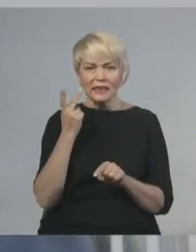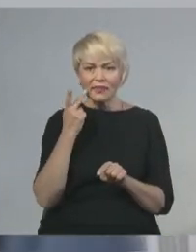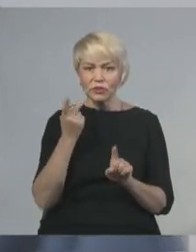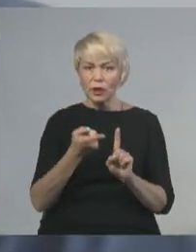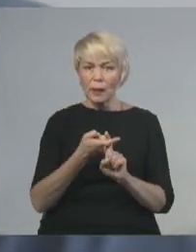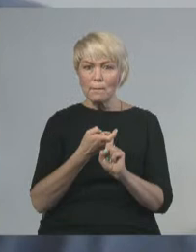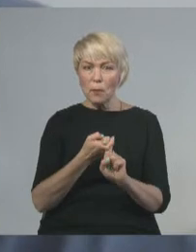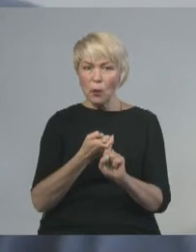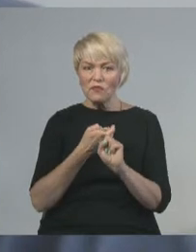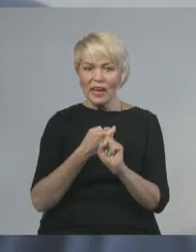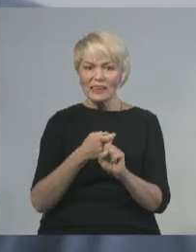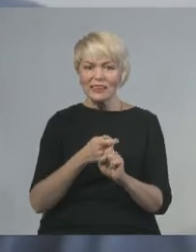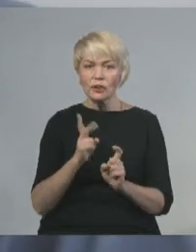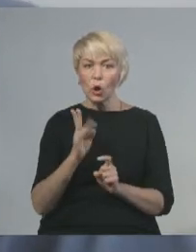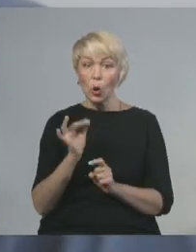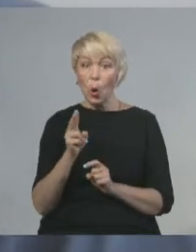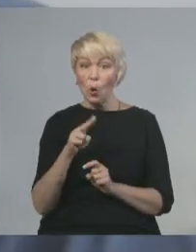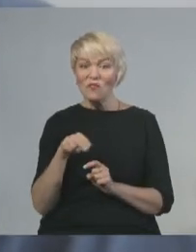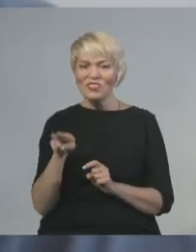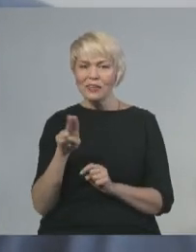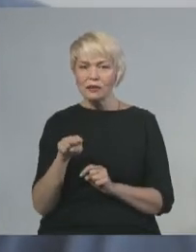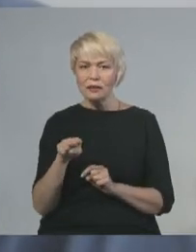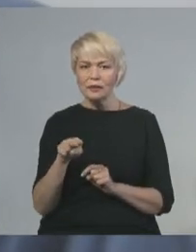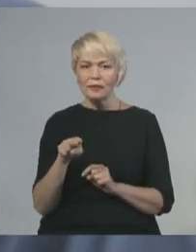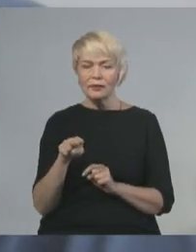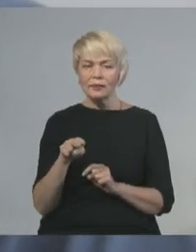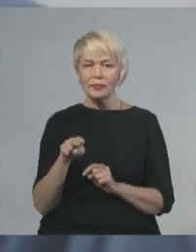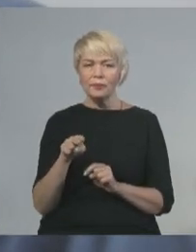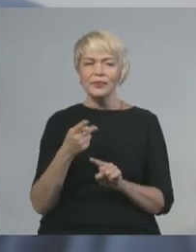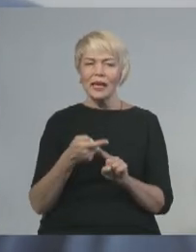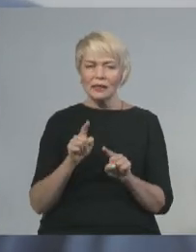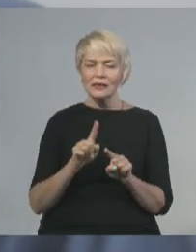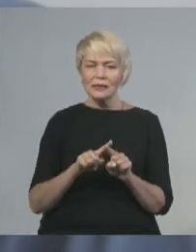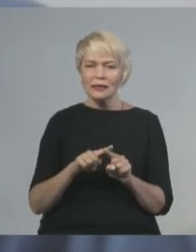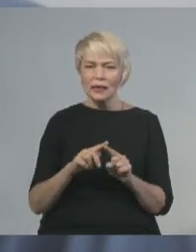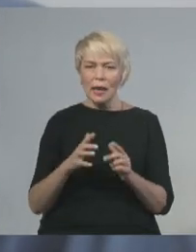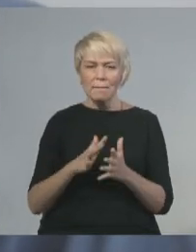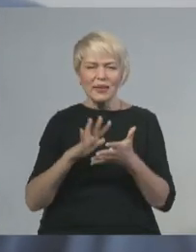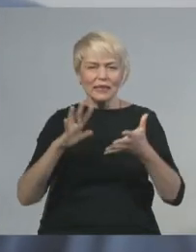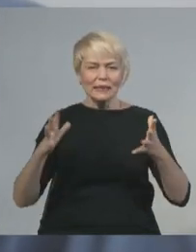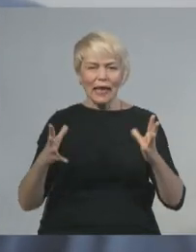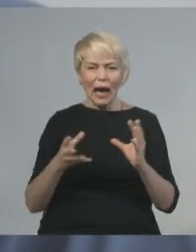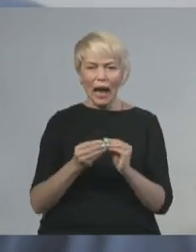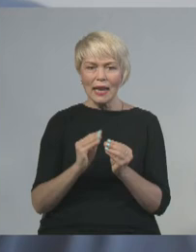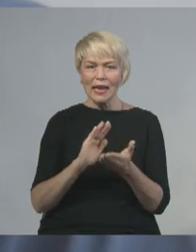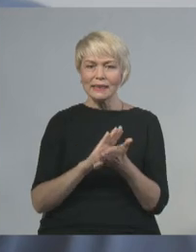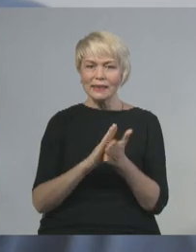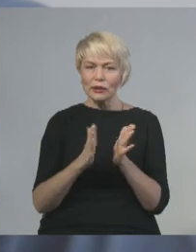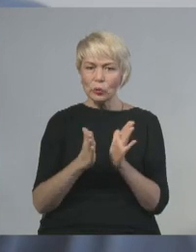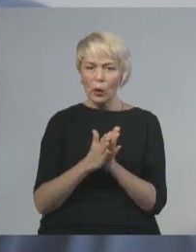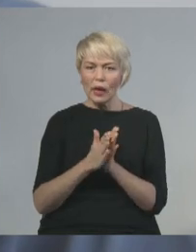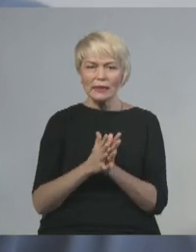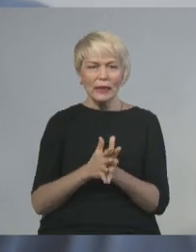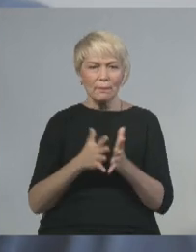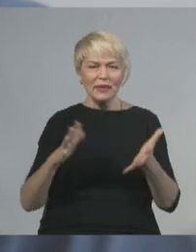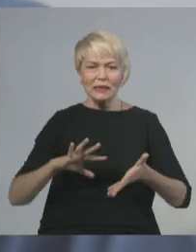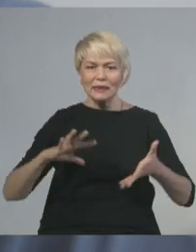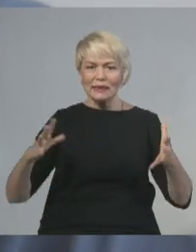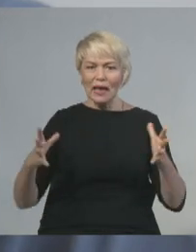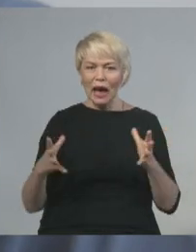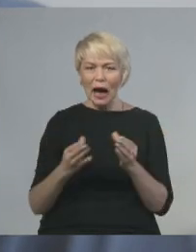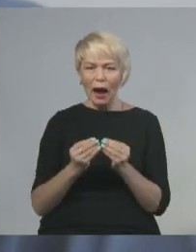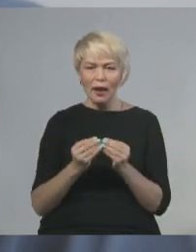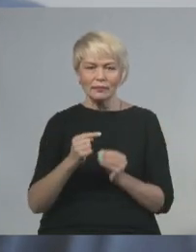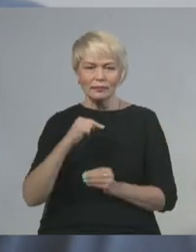uh cobit it's i would say more general more overall situation and the more general mood in the society